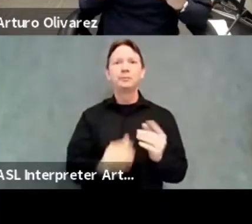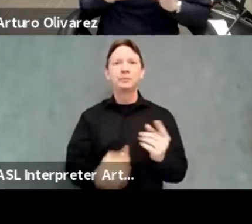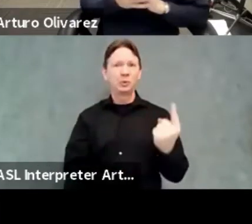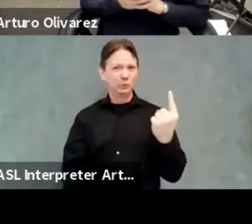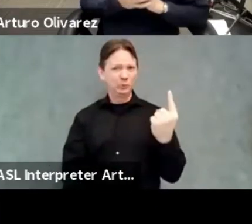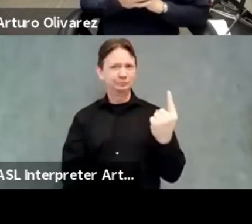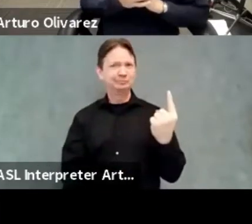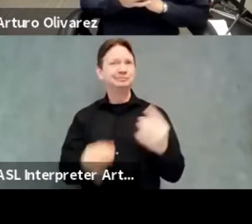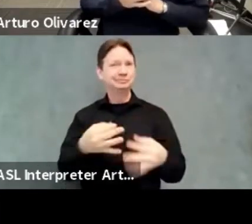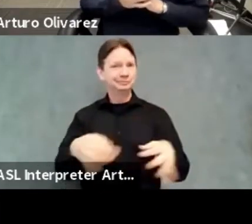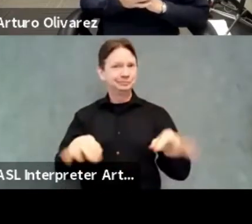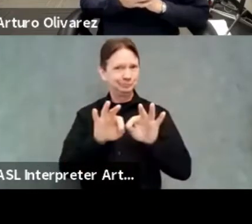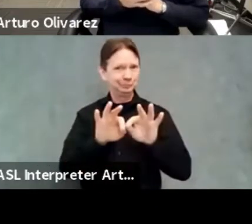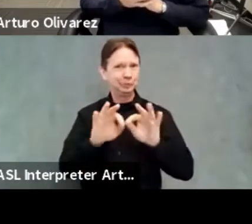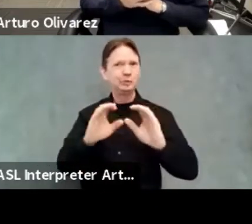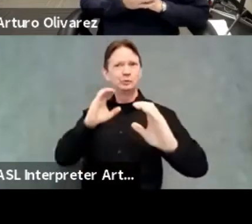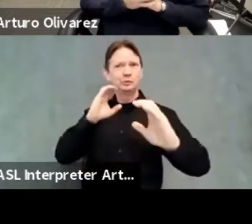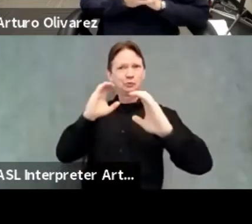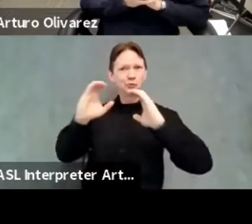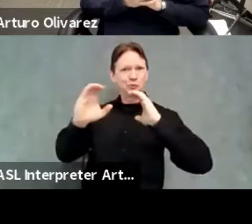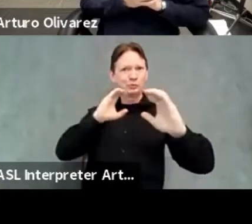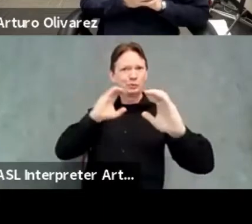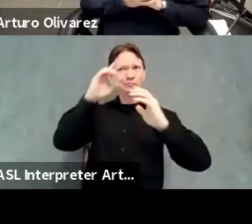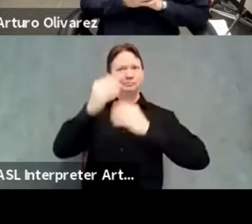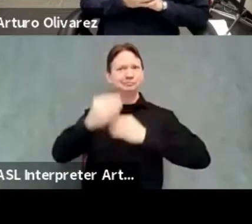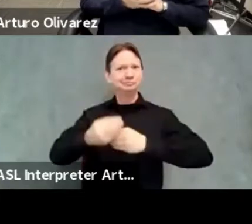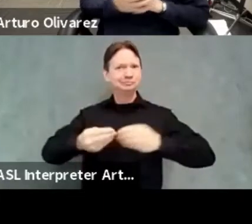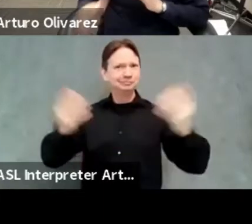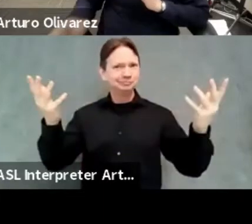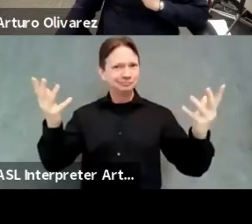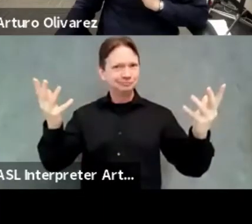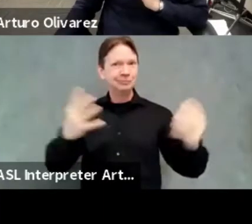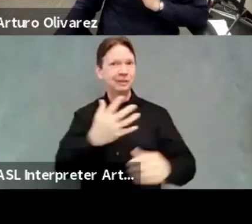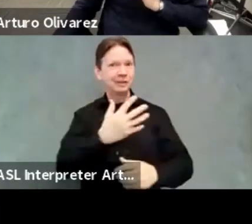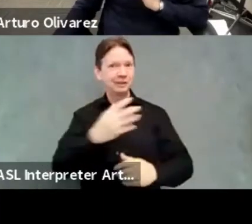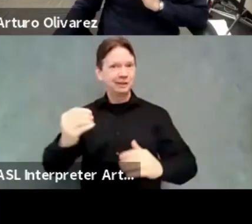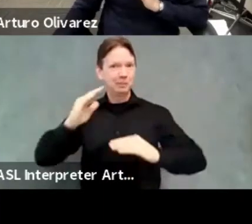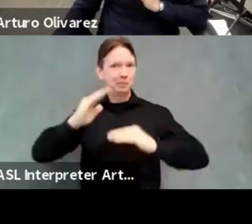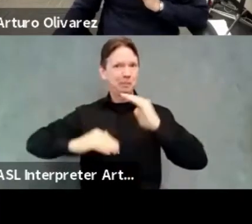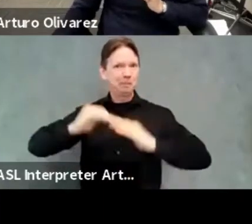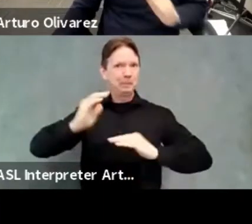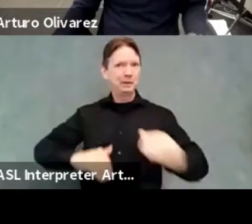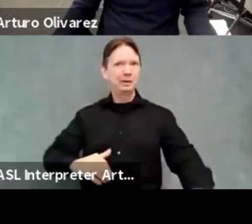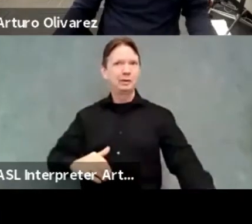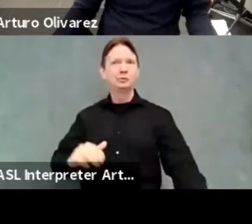is how you build that collaboration in a team.